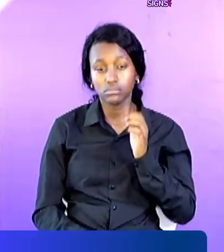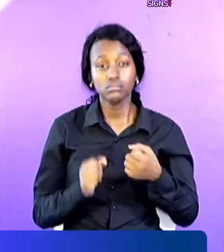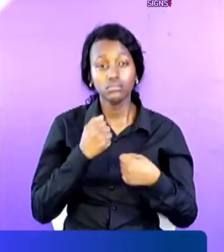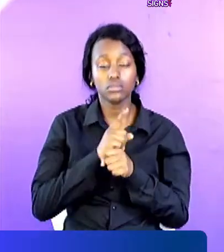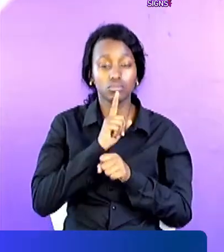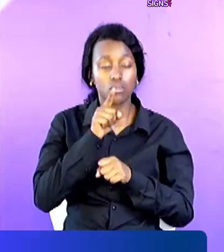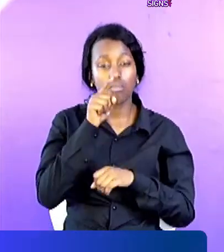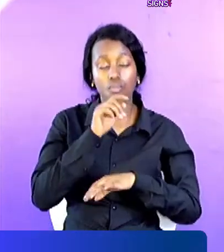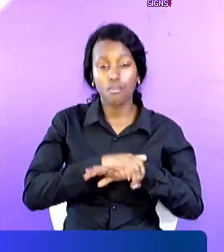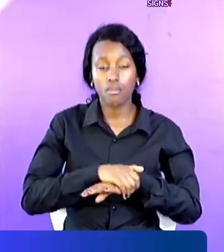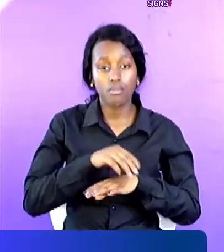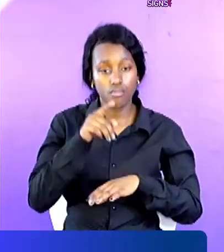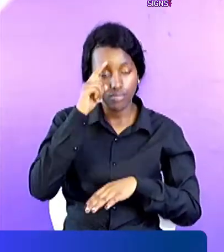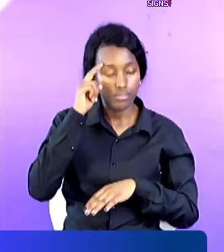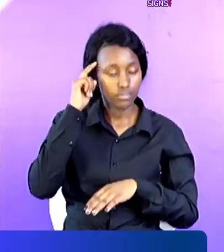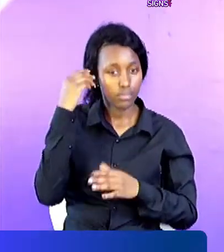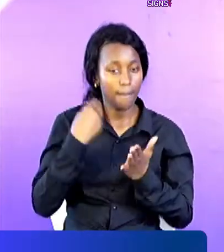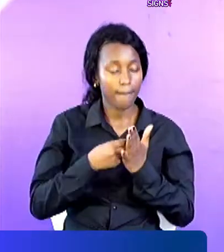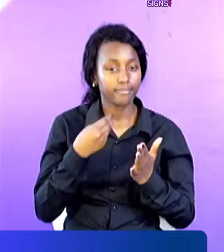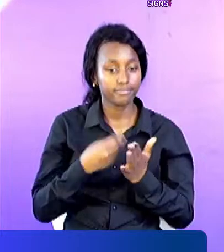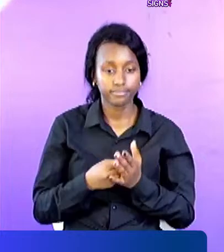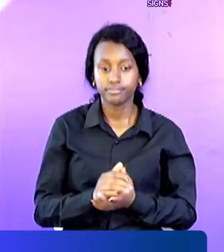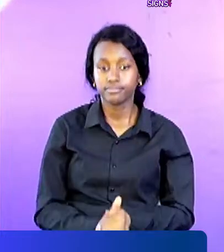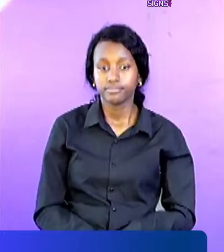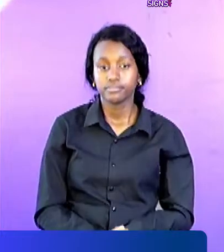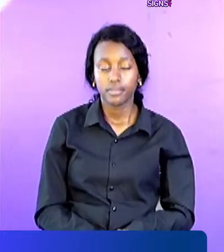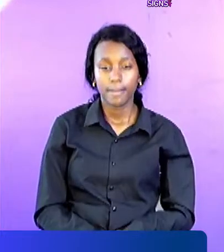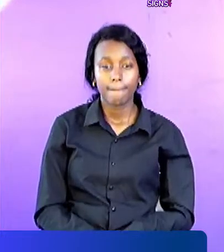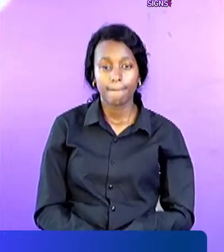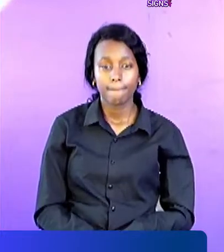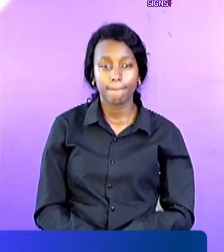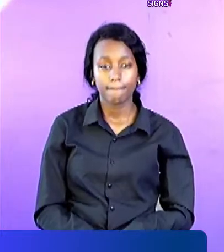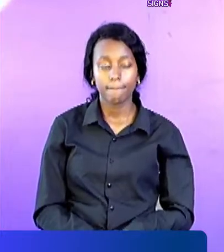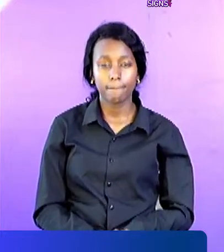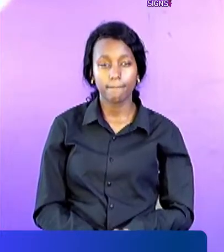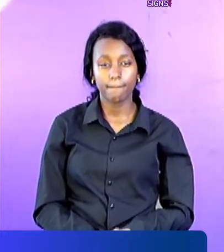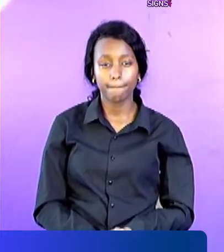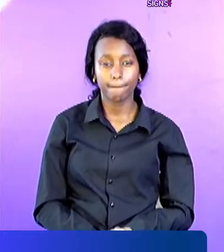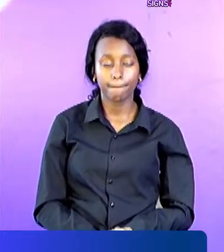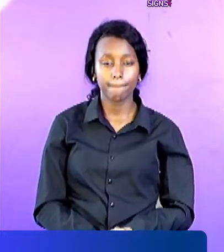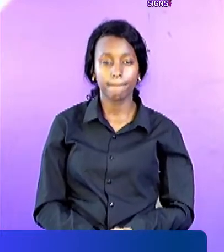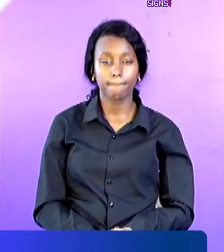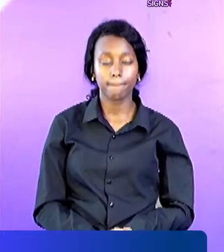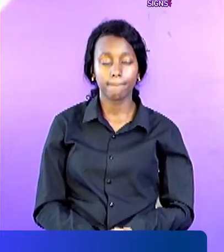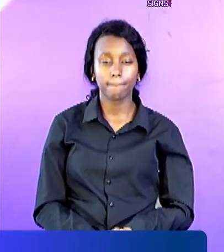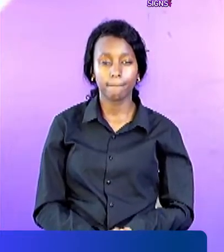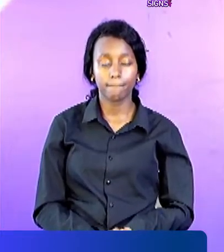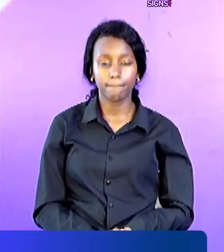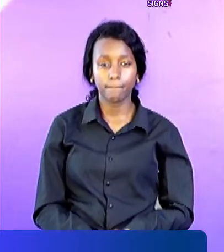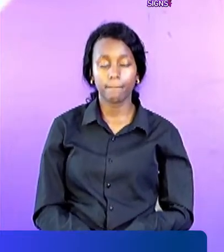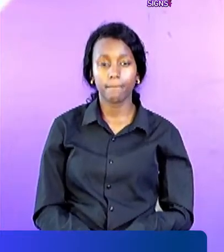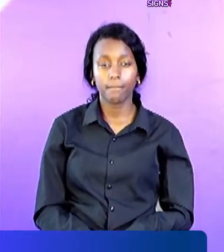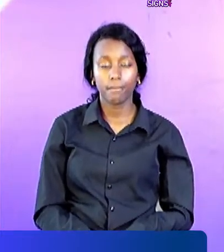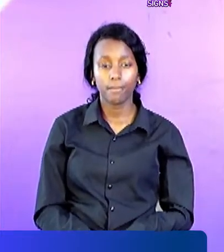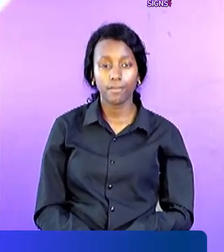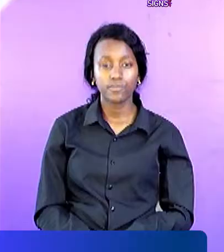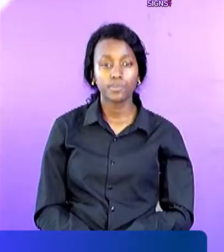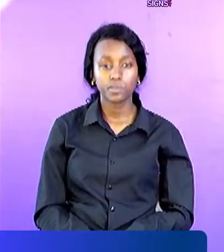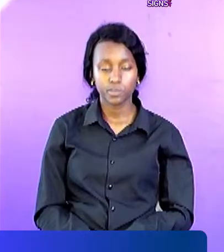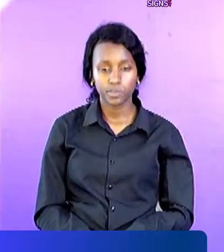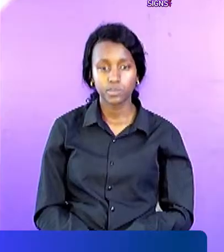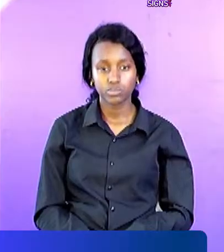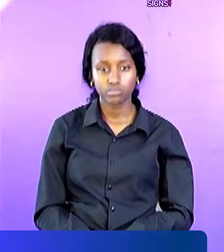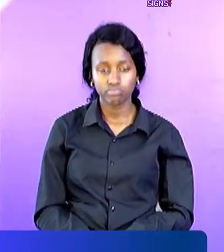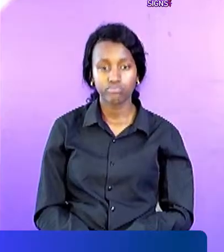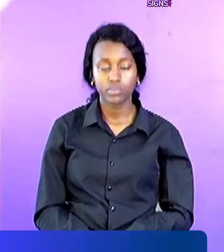amount. Yeah. But remember, it's just like property. You are not interested in the ups and downs. You are interested in that regular income.